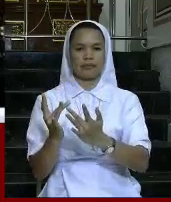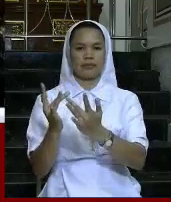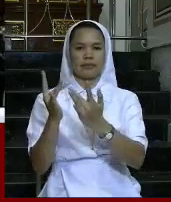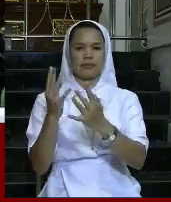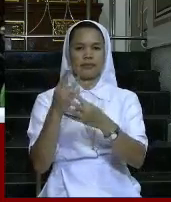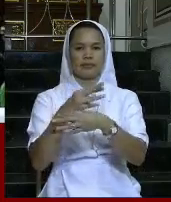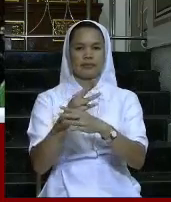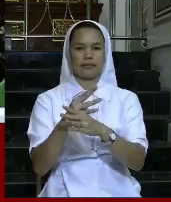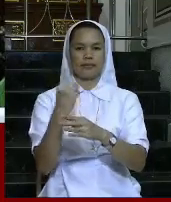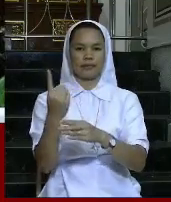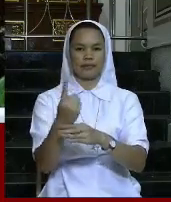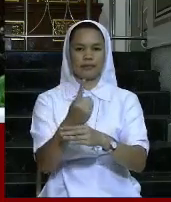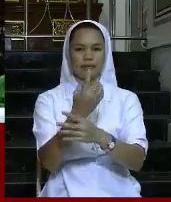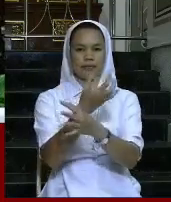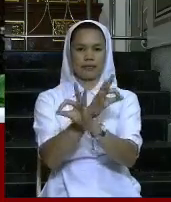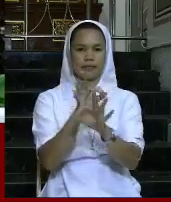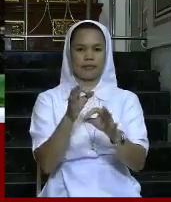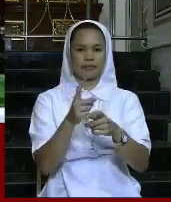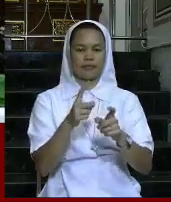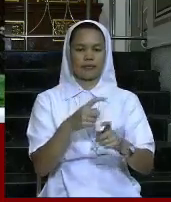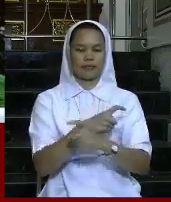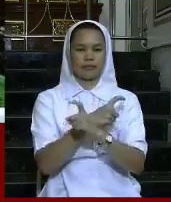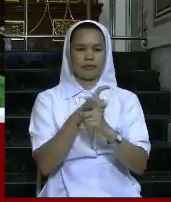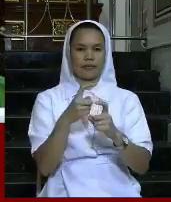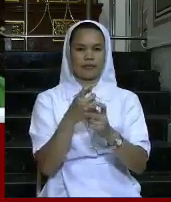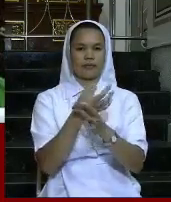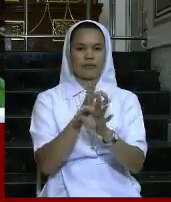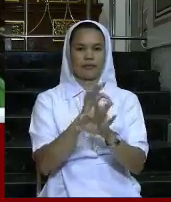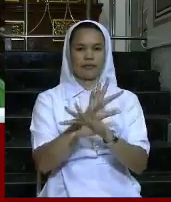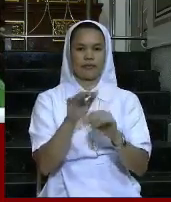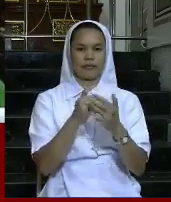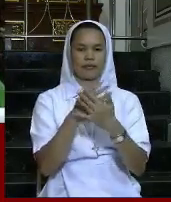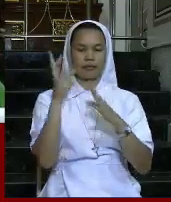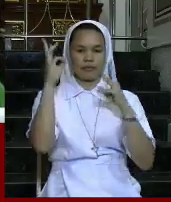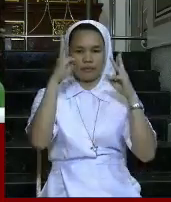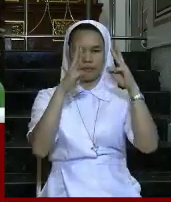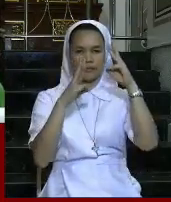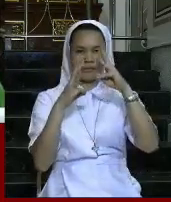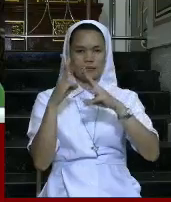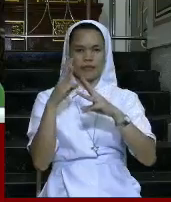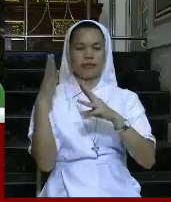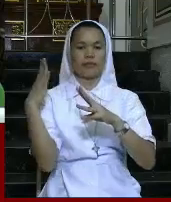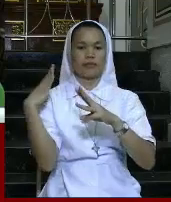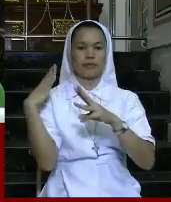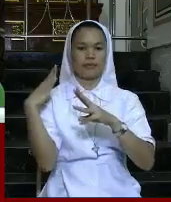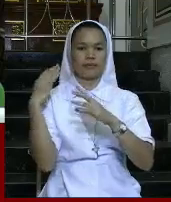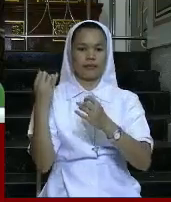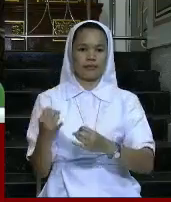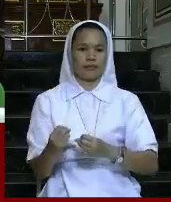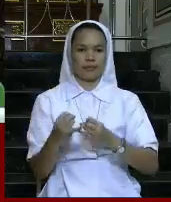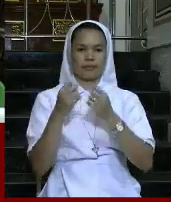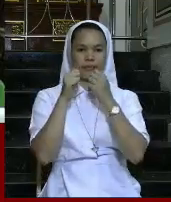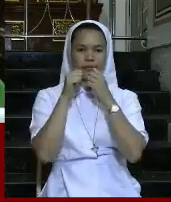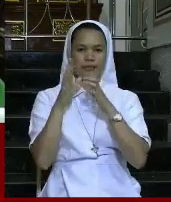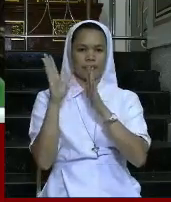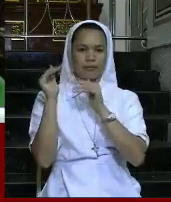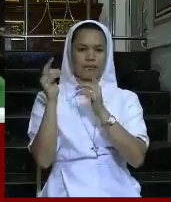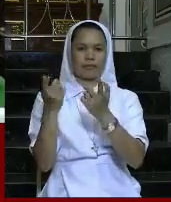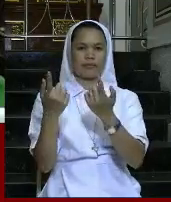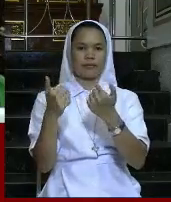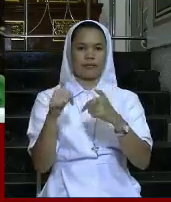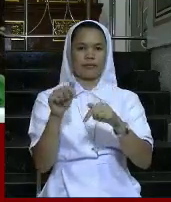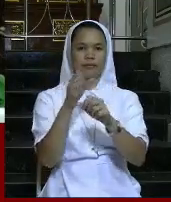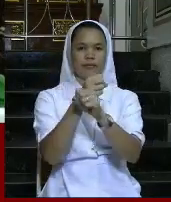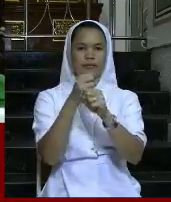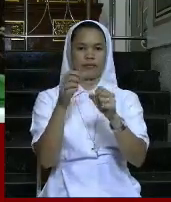we may be always free from sin and safe from all distress, as we await the blessed hope and the coming